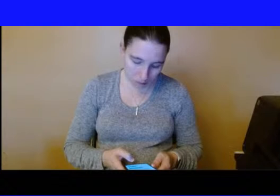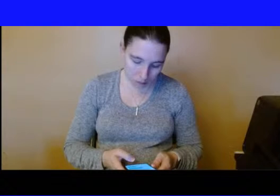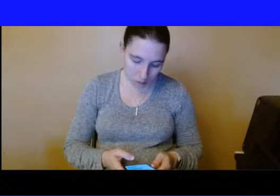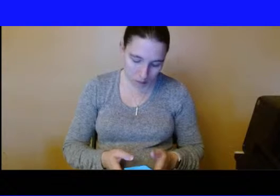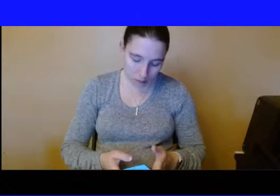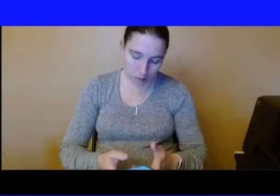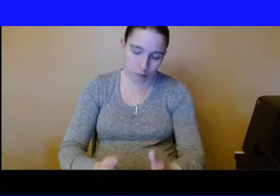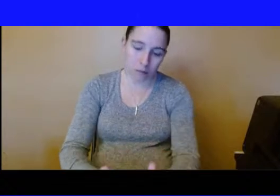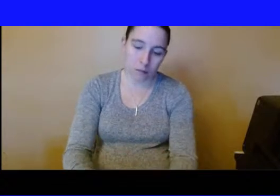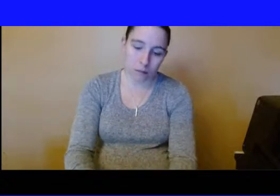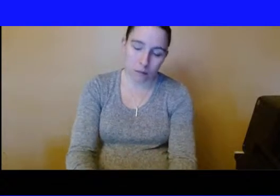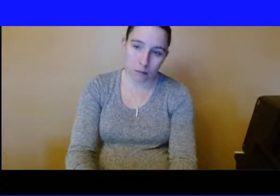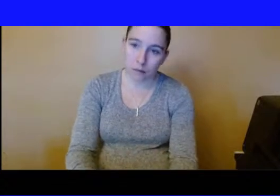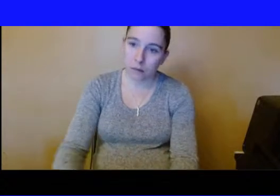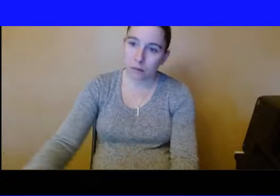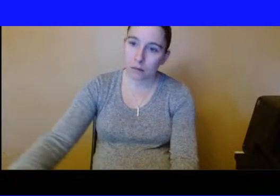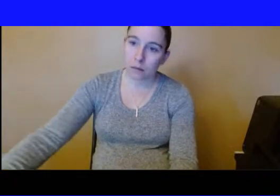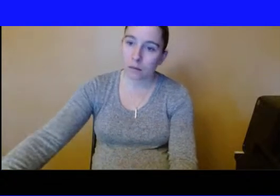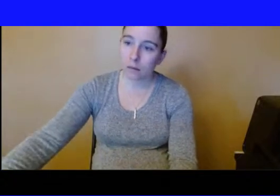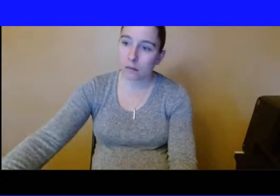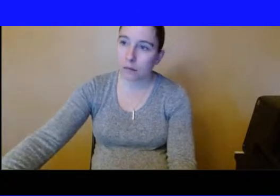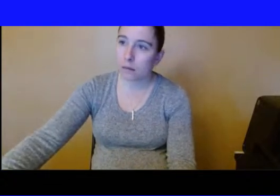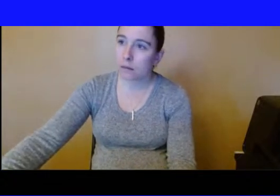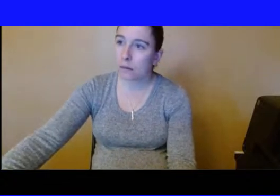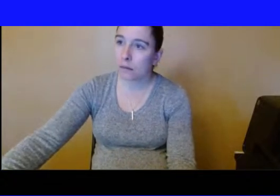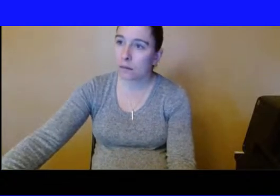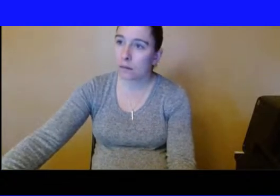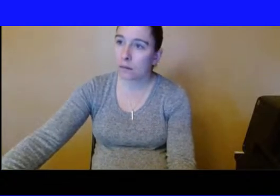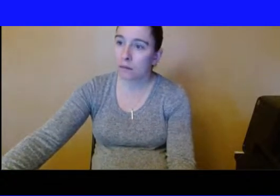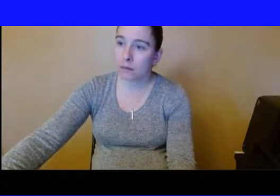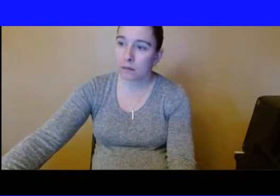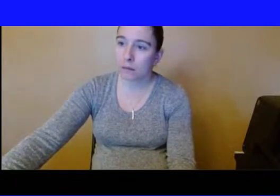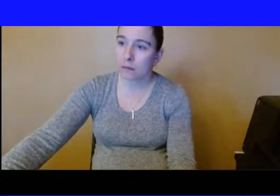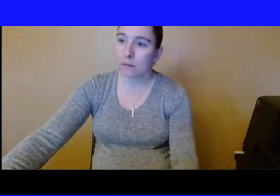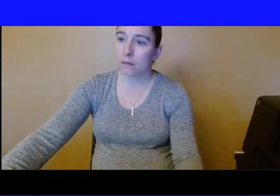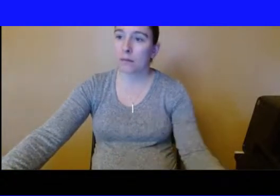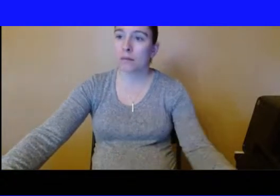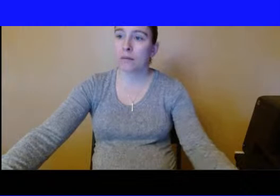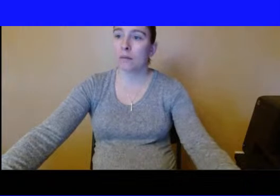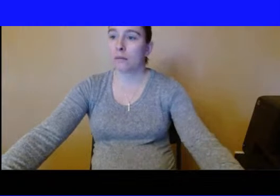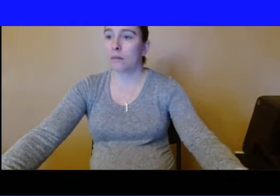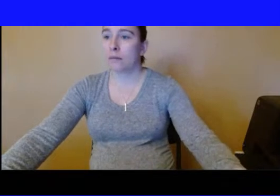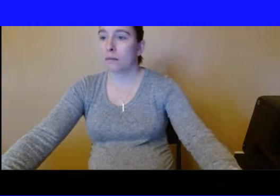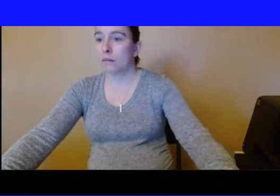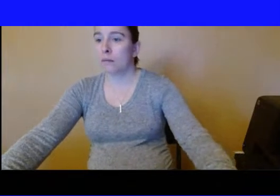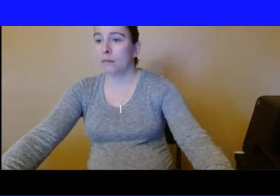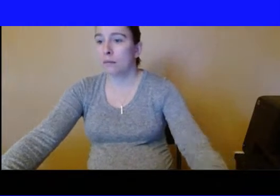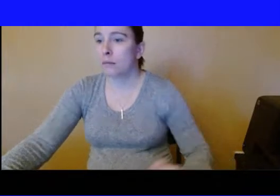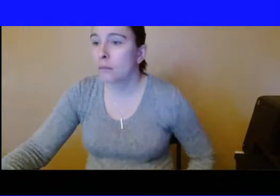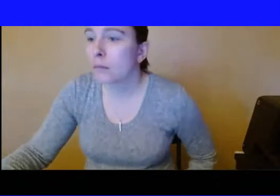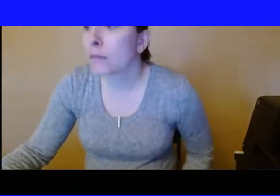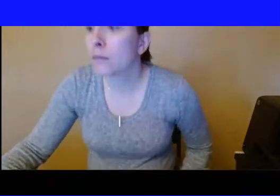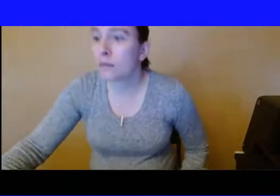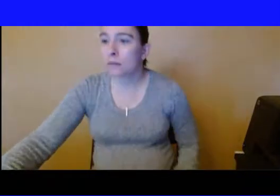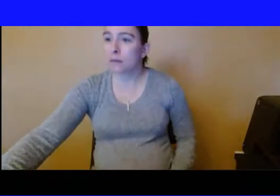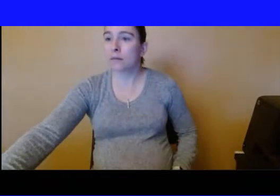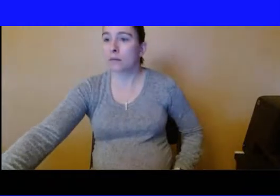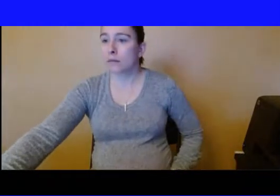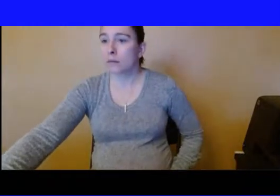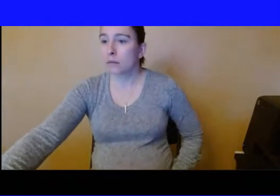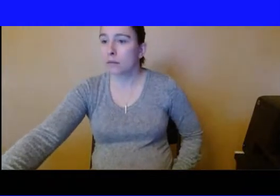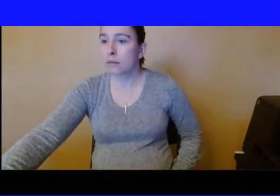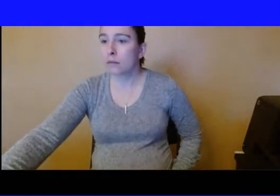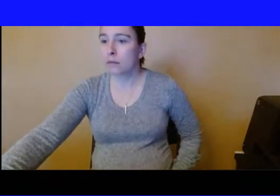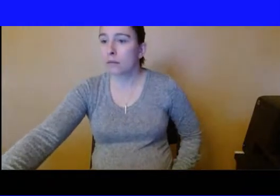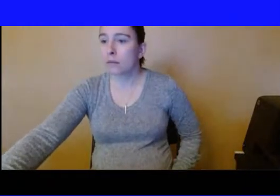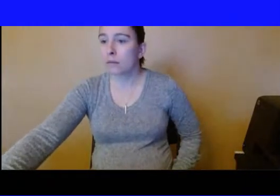Dr. Chinazo Cunningham as a voting member today. So welcome to Dr. McCrae. All right, if I could now, I'd